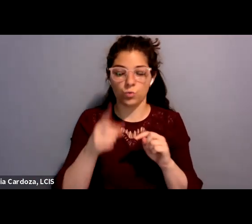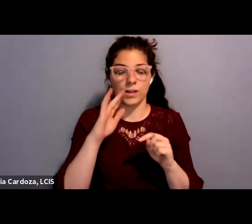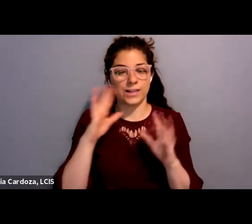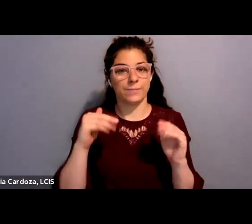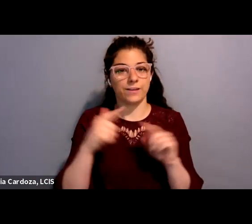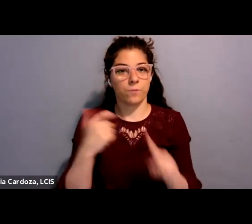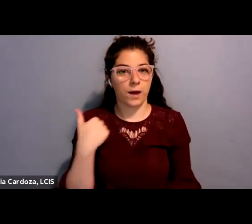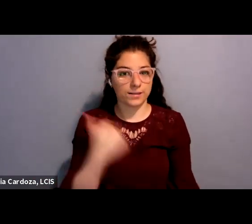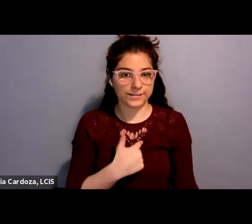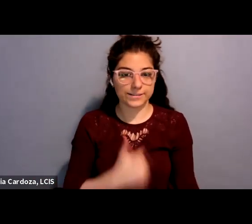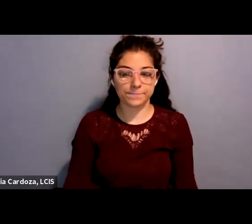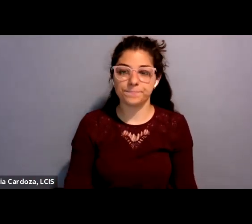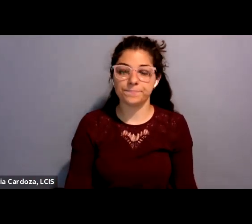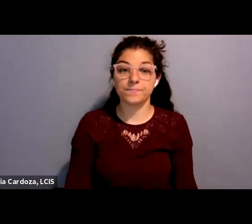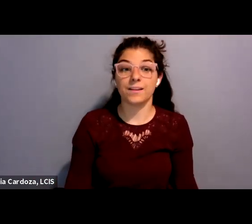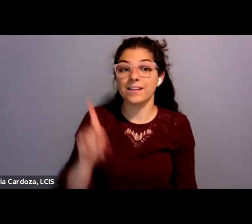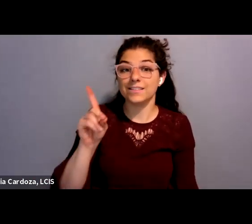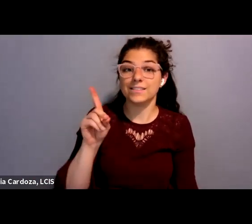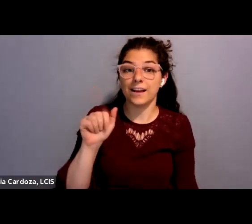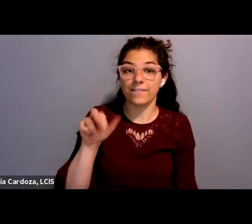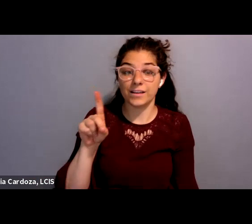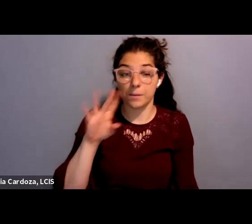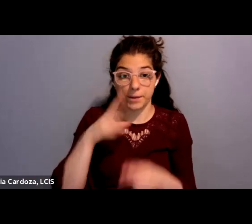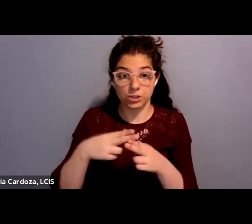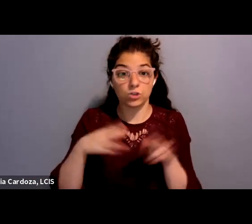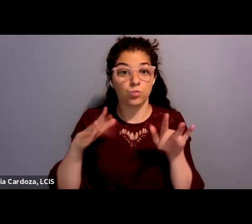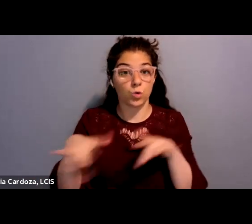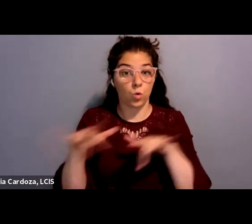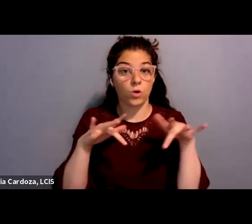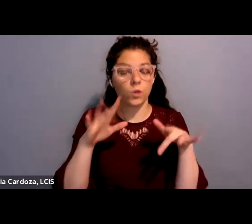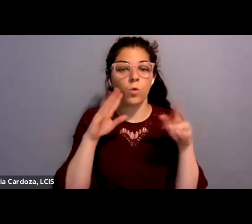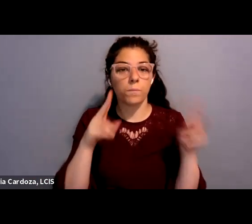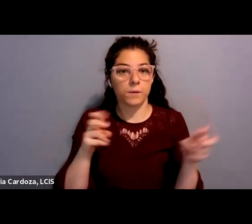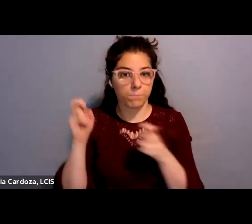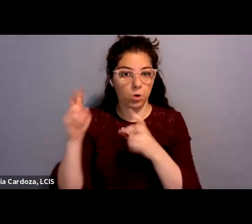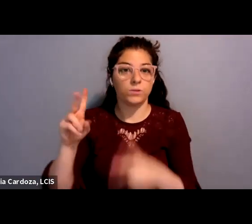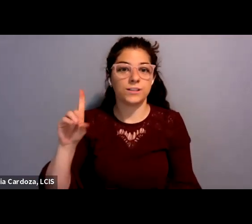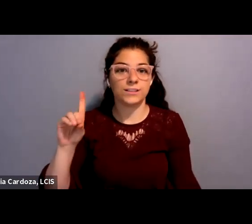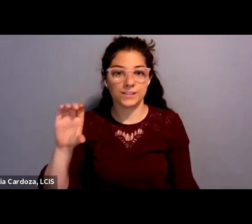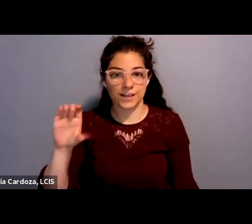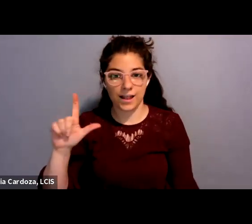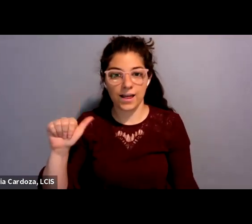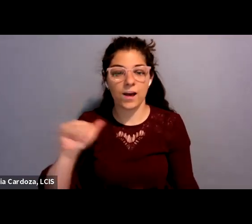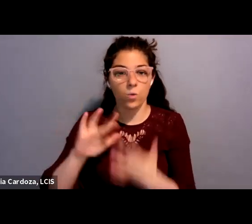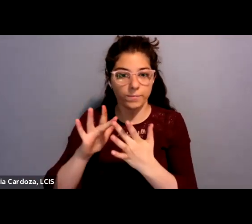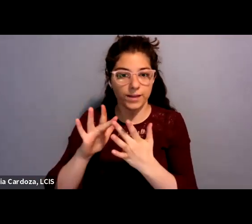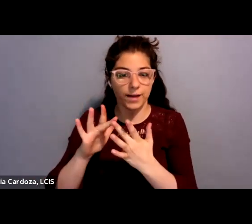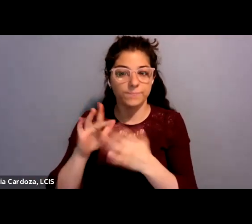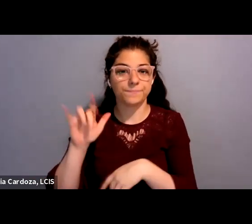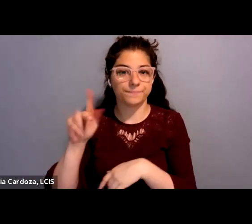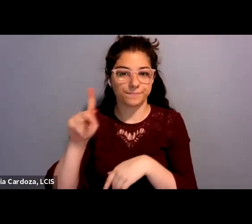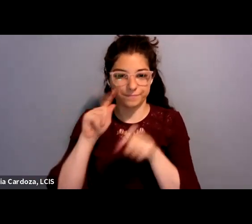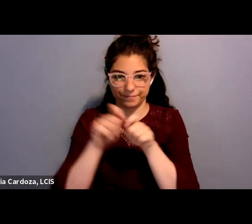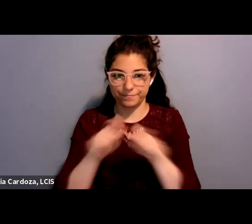us. As David mentioned, the recording of this event will be posted on the DCLA website, and a link will be